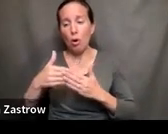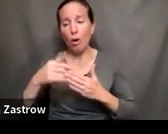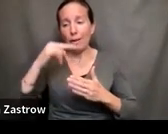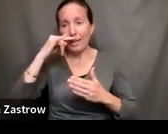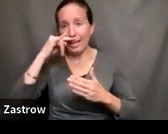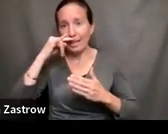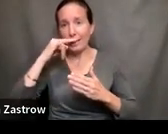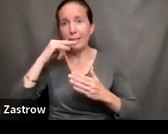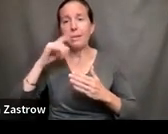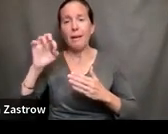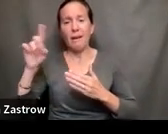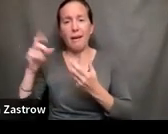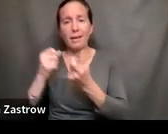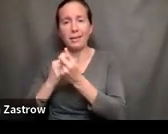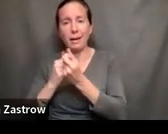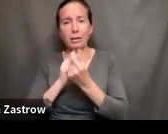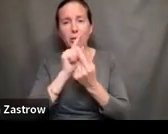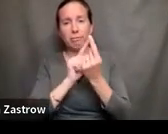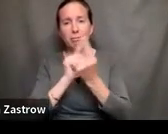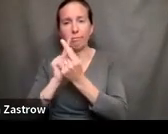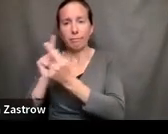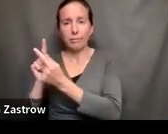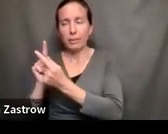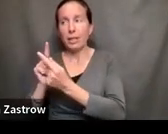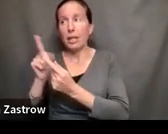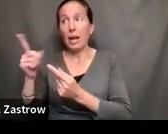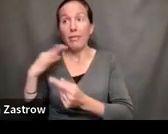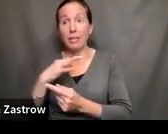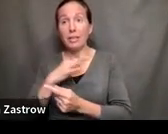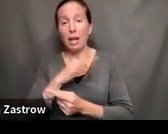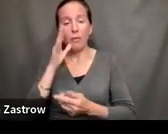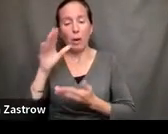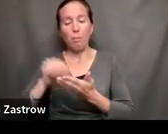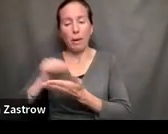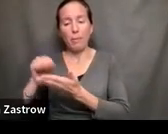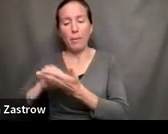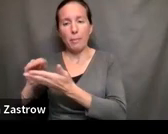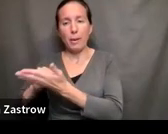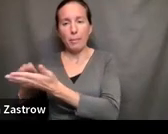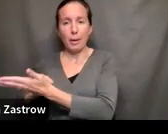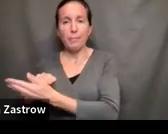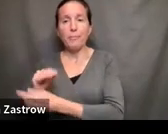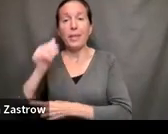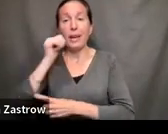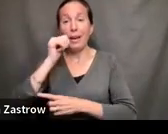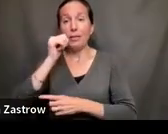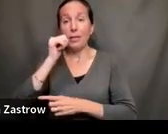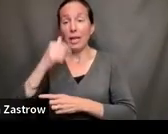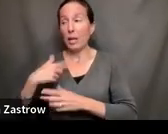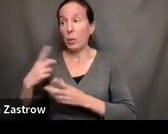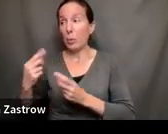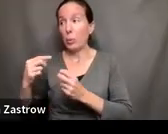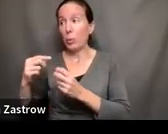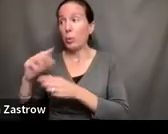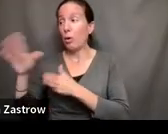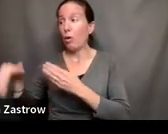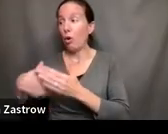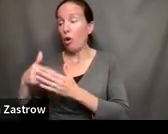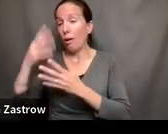and they walked around all day with data sheets, taking data. And every single day I would take the data and put it into my spreadsheets.